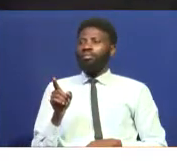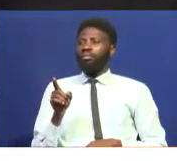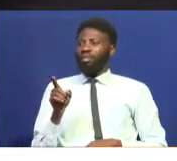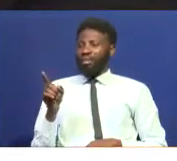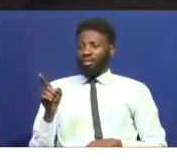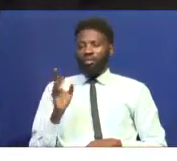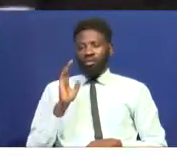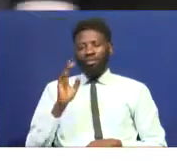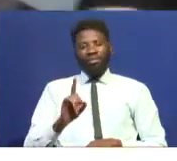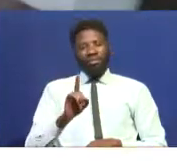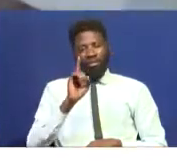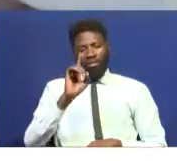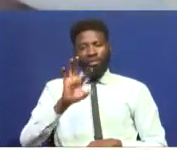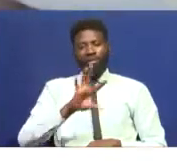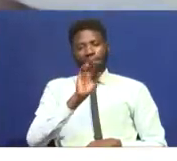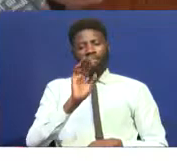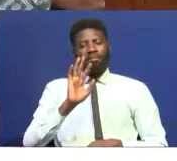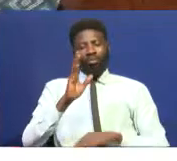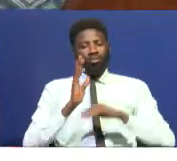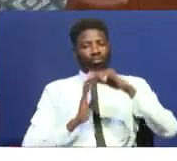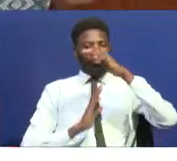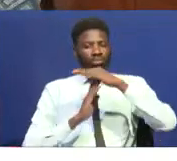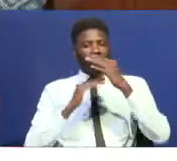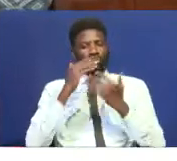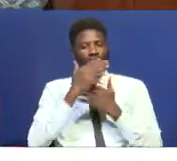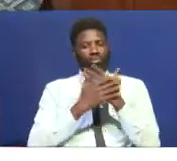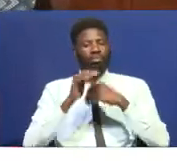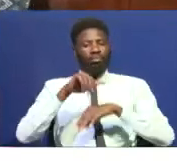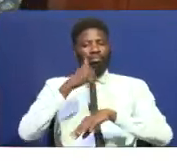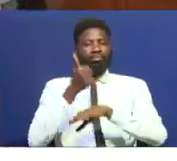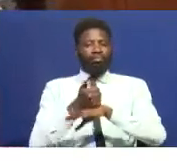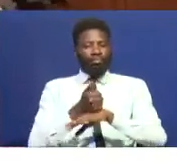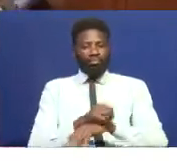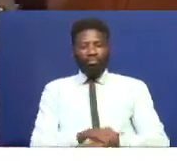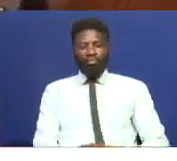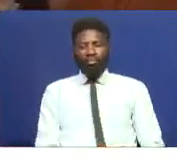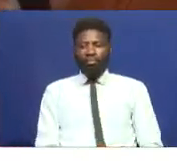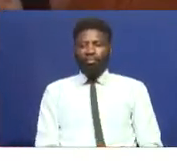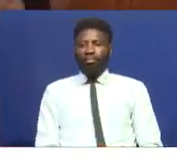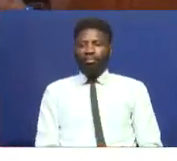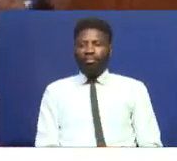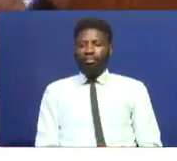sovereign supercomputer. Benson Drioba, reporting for Lunchtime News.